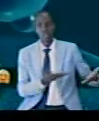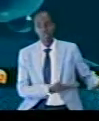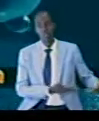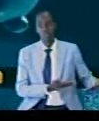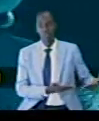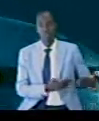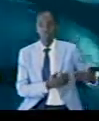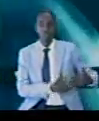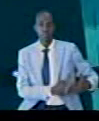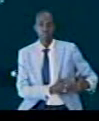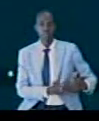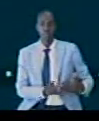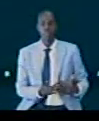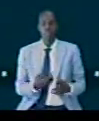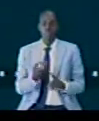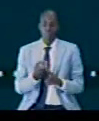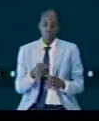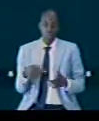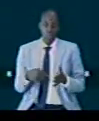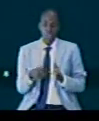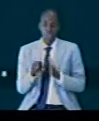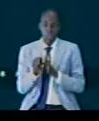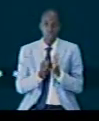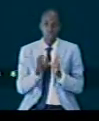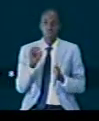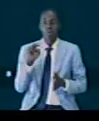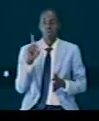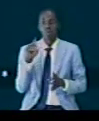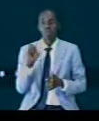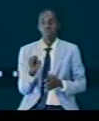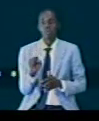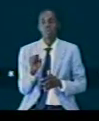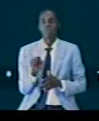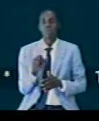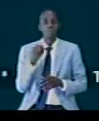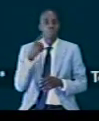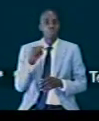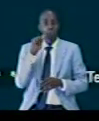region here in Ondo State. She